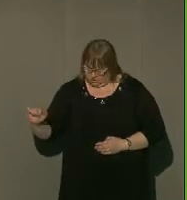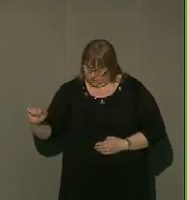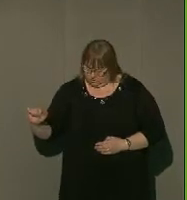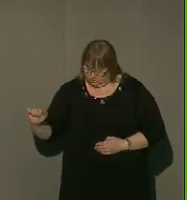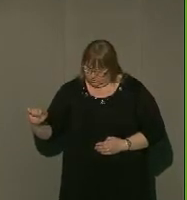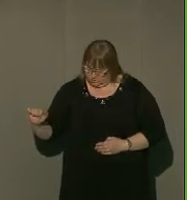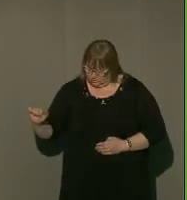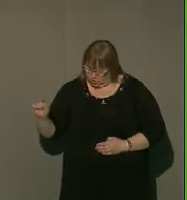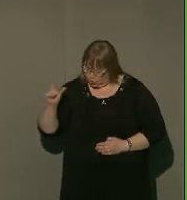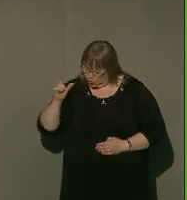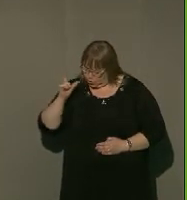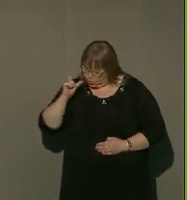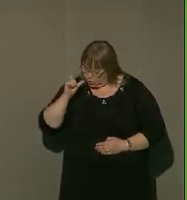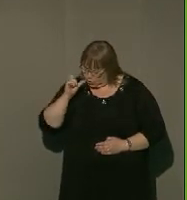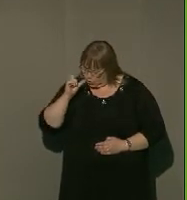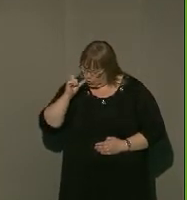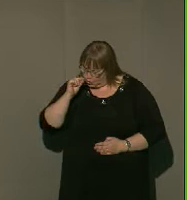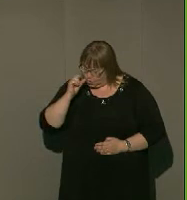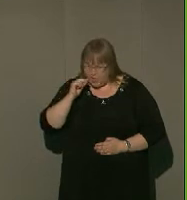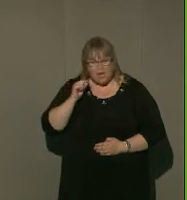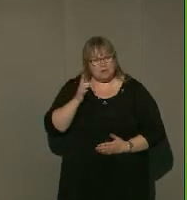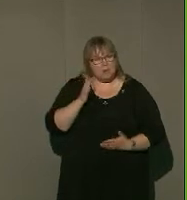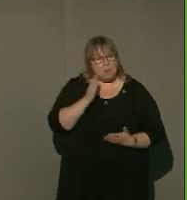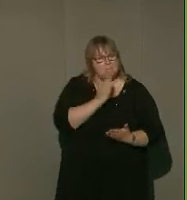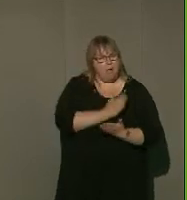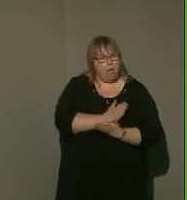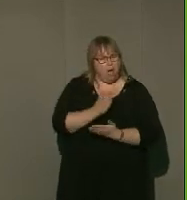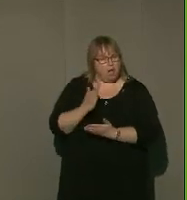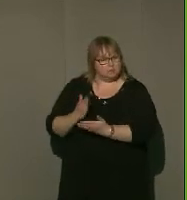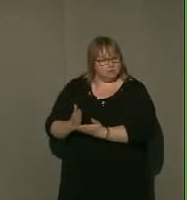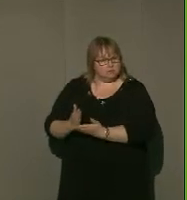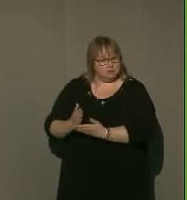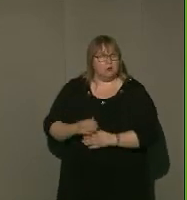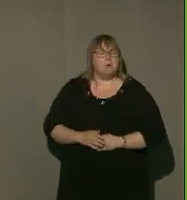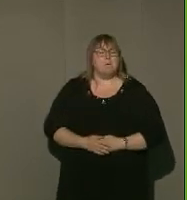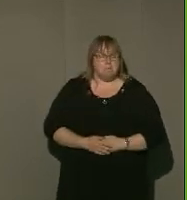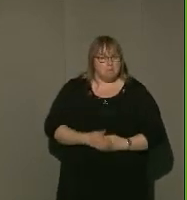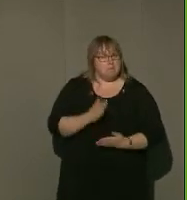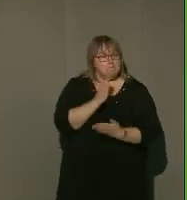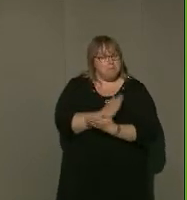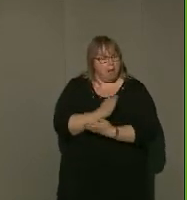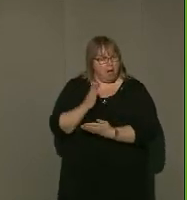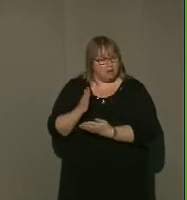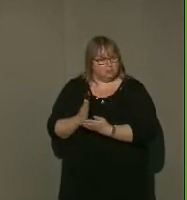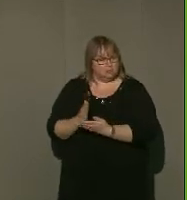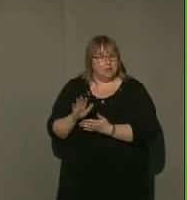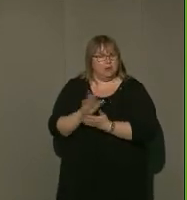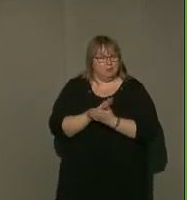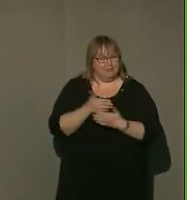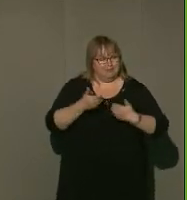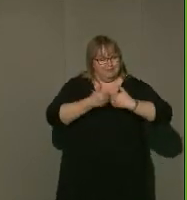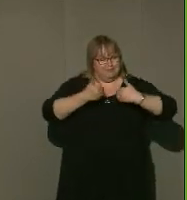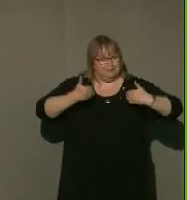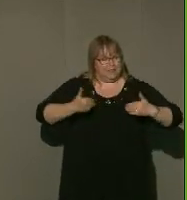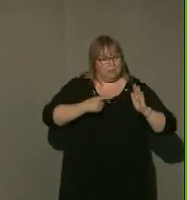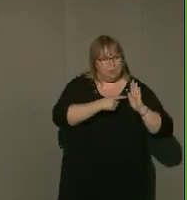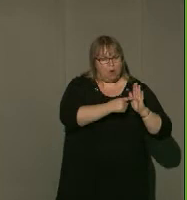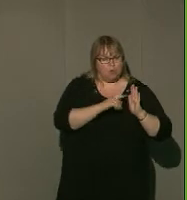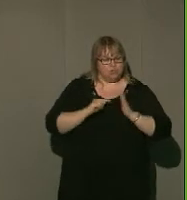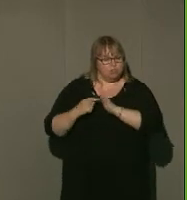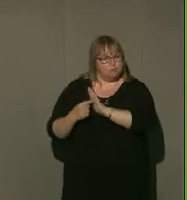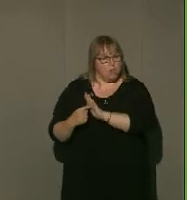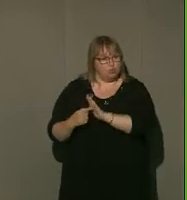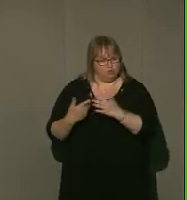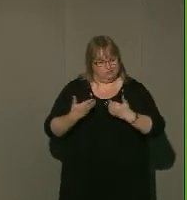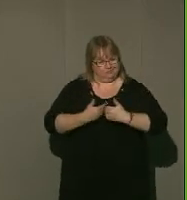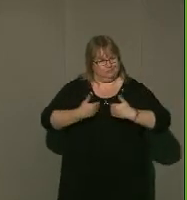We can, in theory, take it in parts. Each part has to be, in effect, a self-standing motion. Is the way you wish to take it, does it